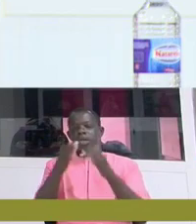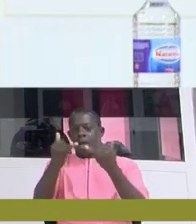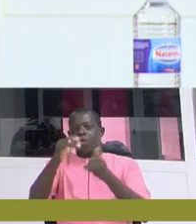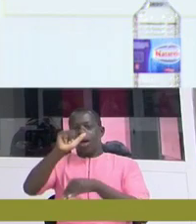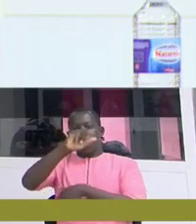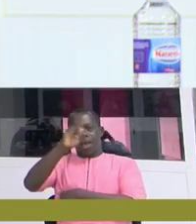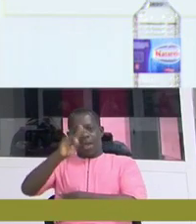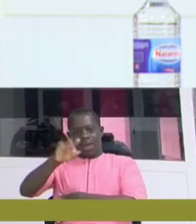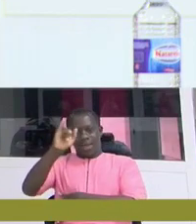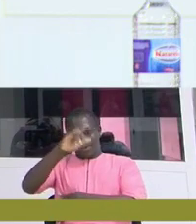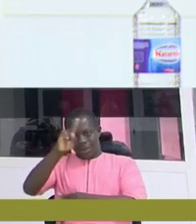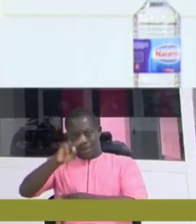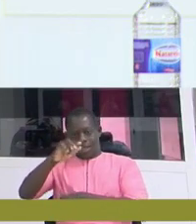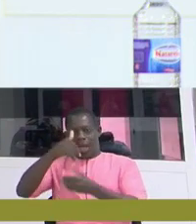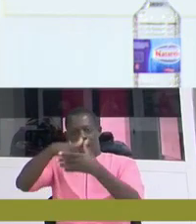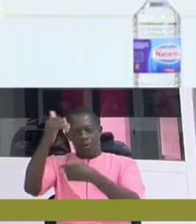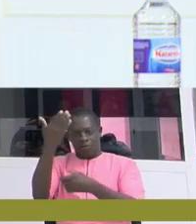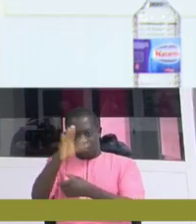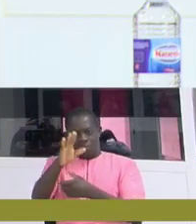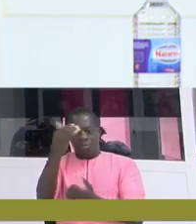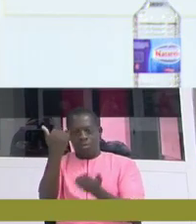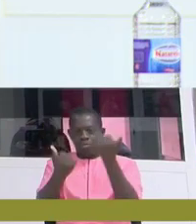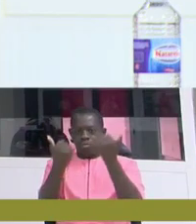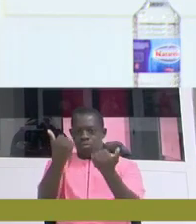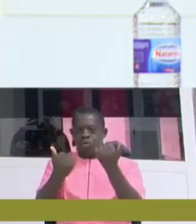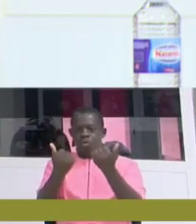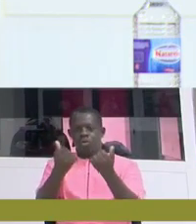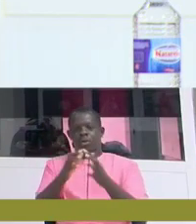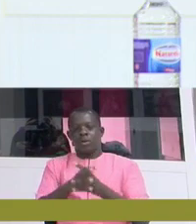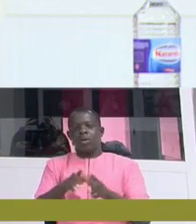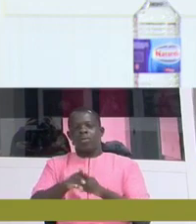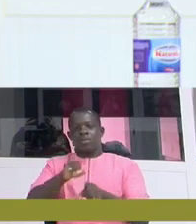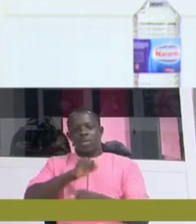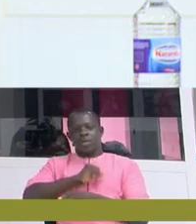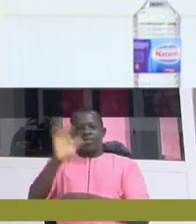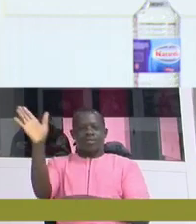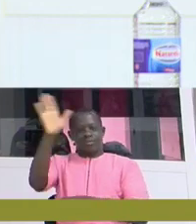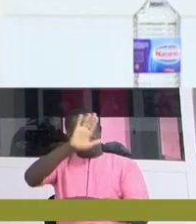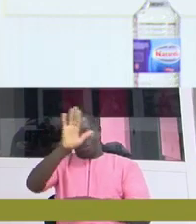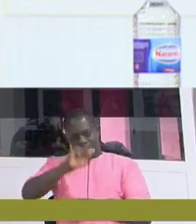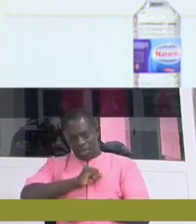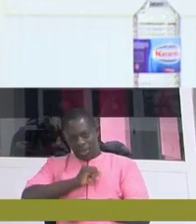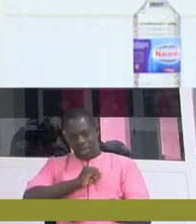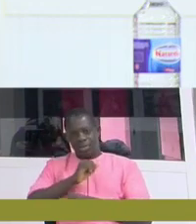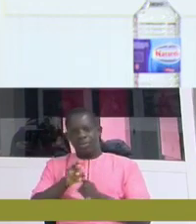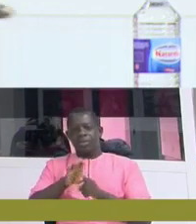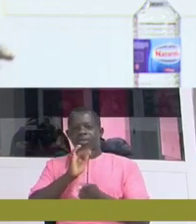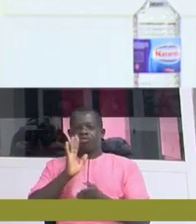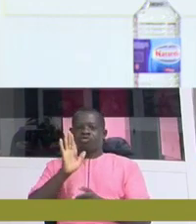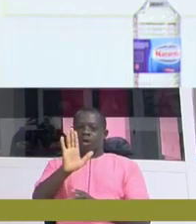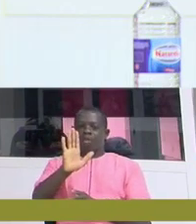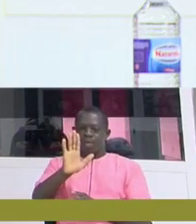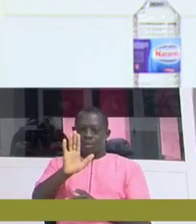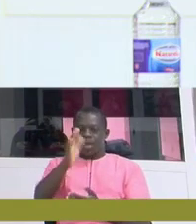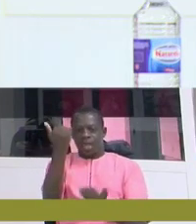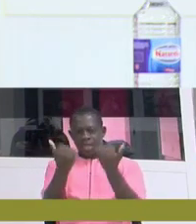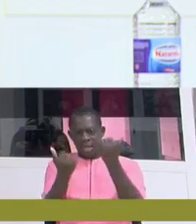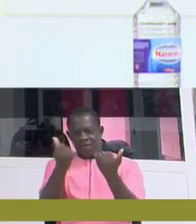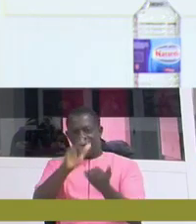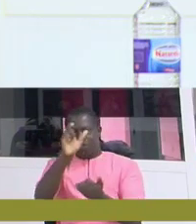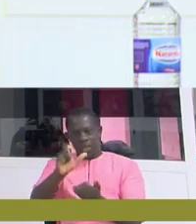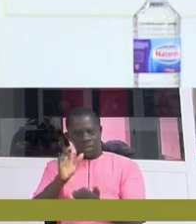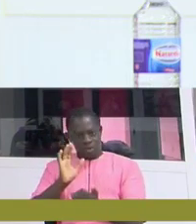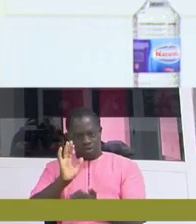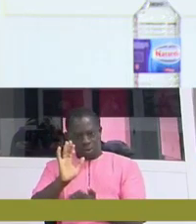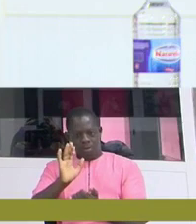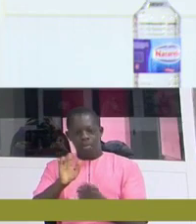when he was ready from inside, he came out with the vehicle. I raised my hand to him. His driver